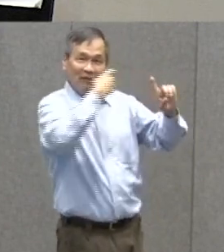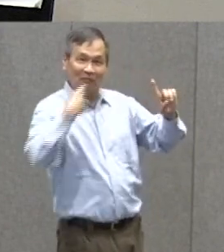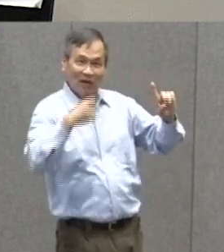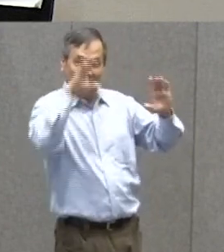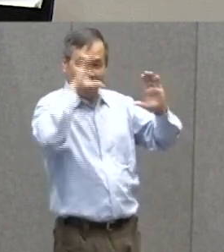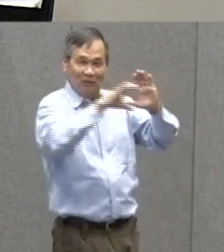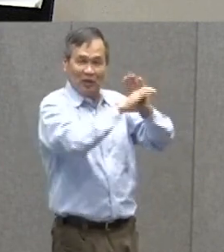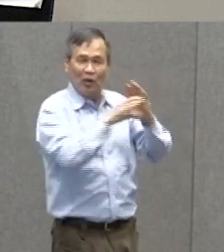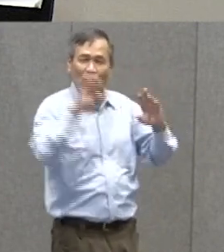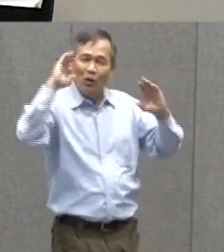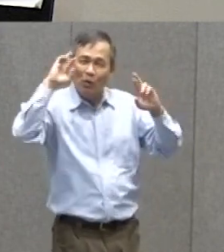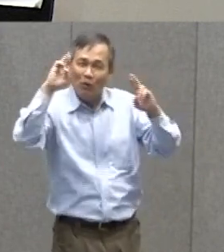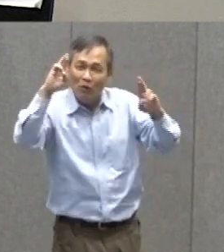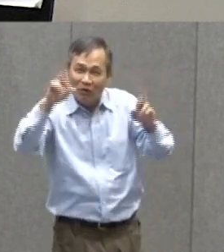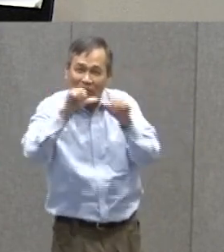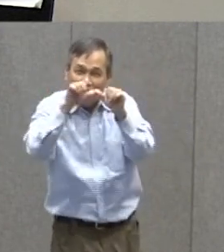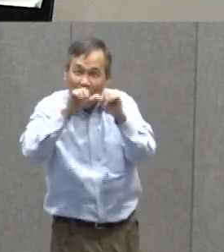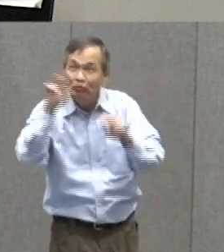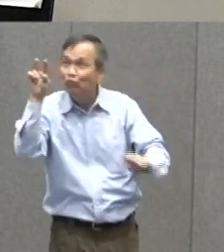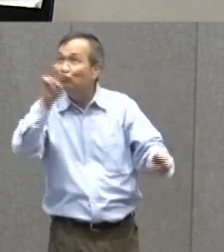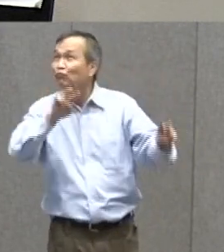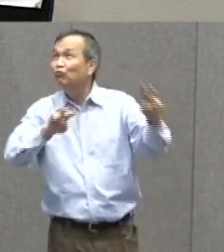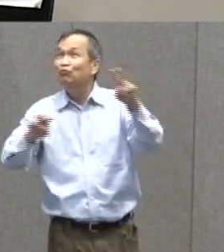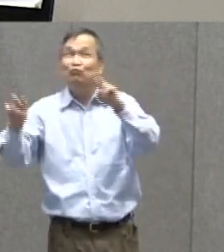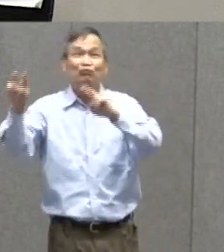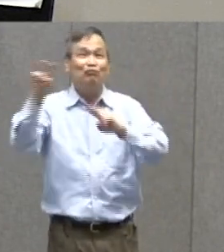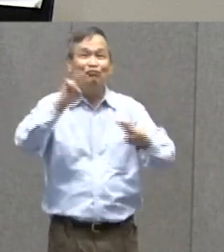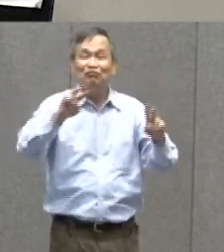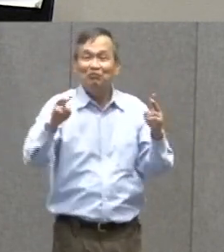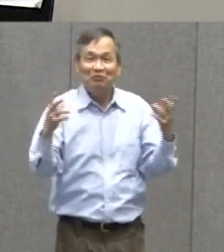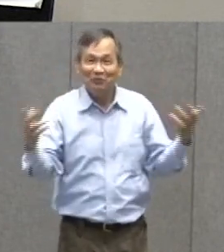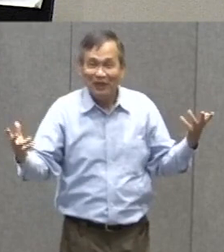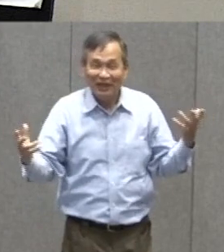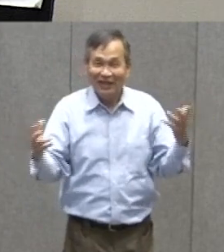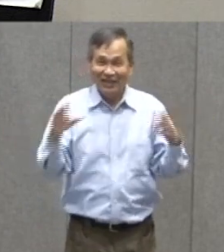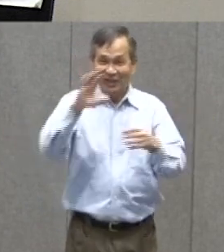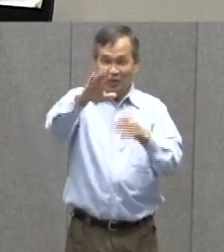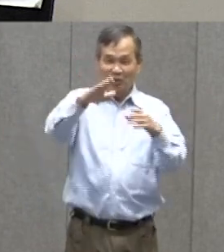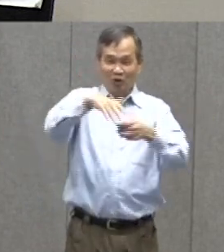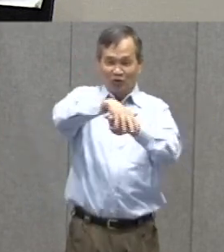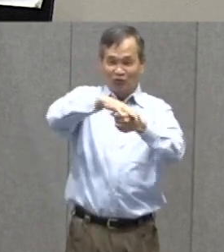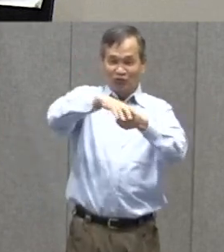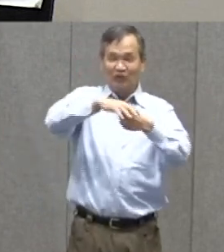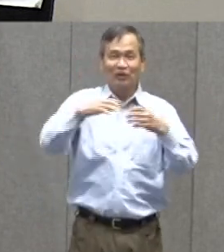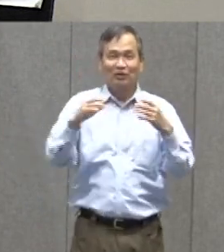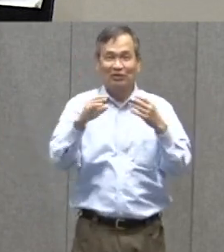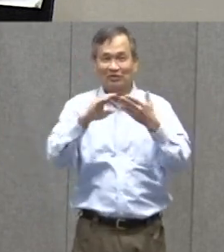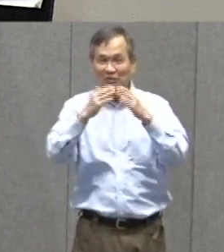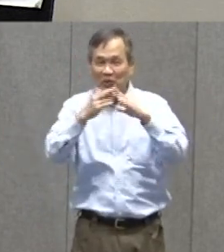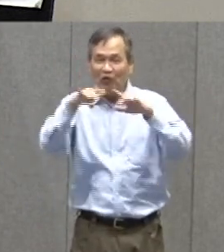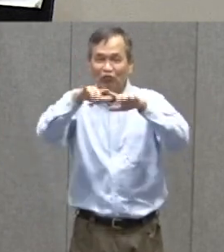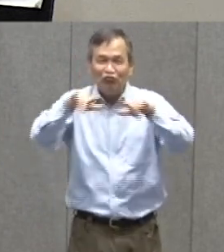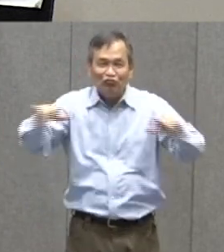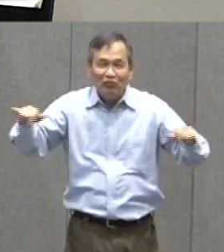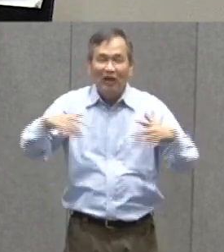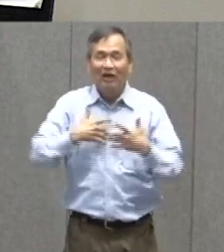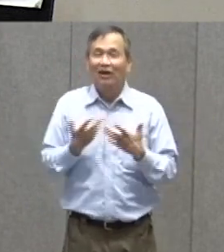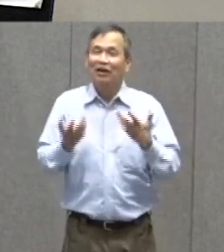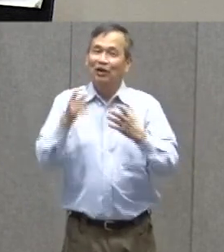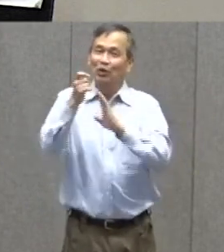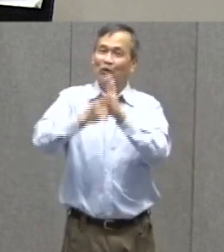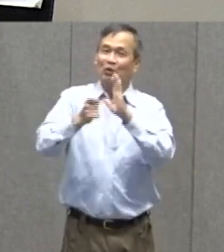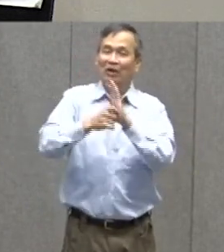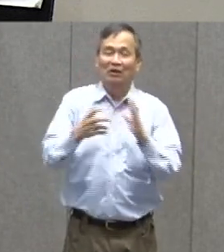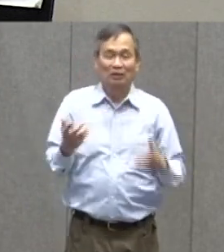keep writing about your observations in your time, and either you can use a